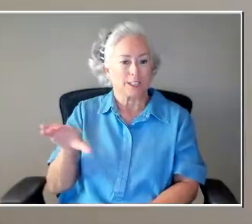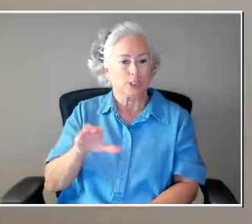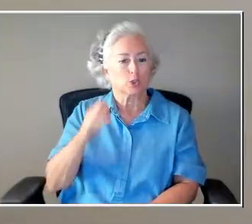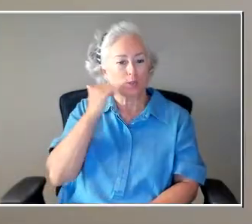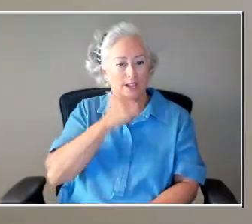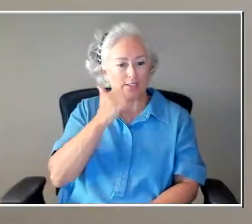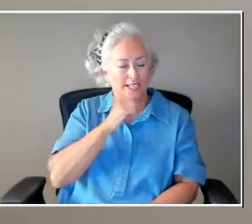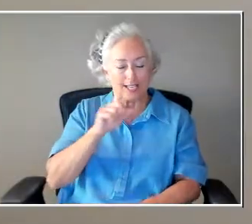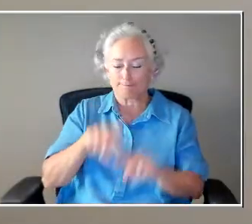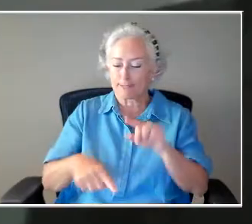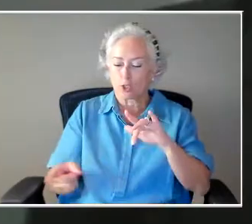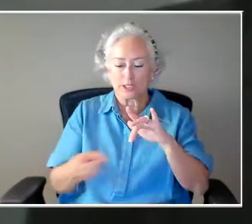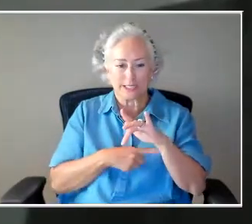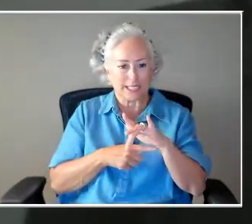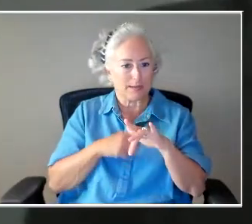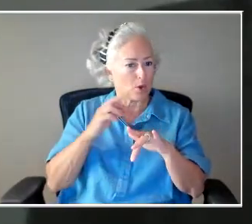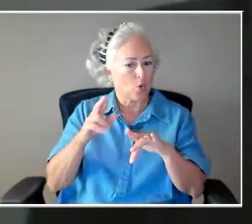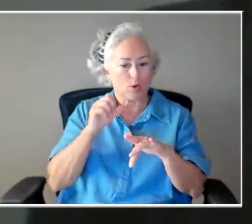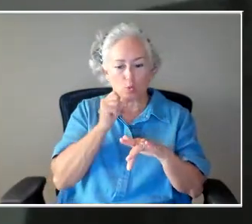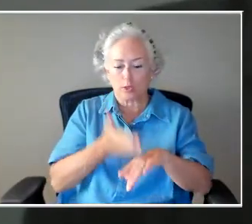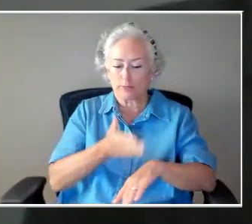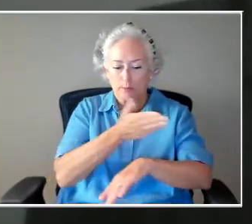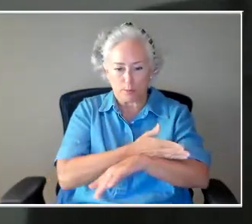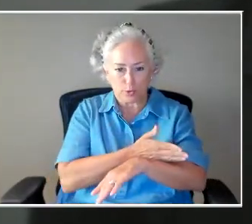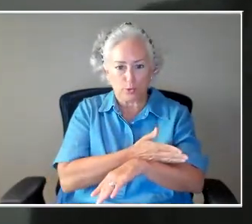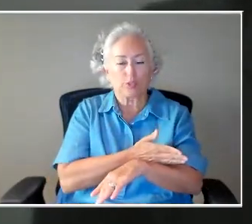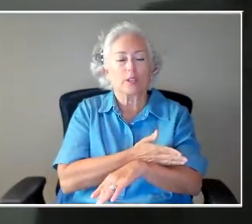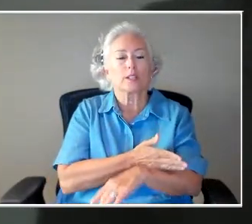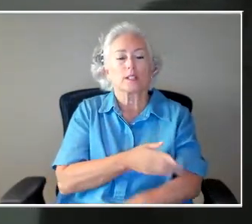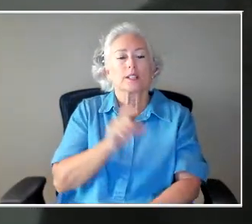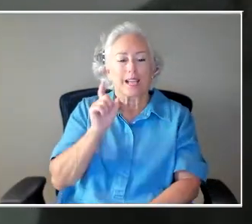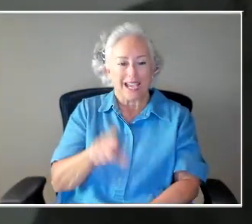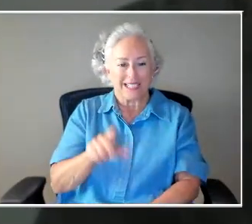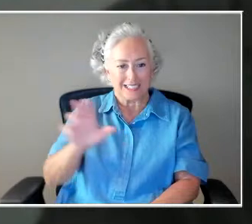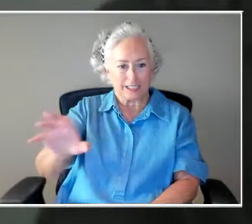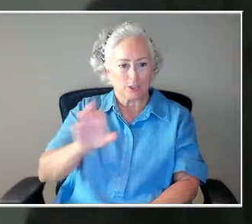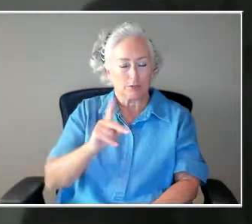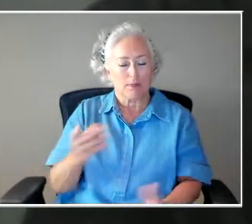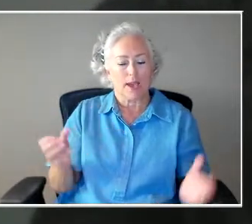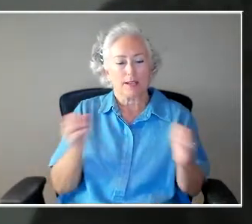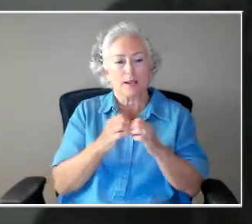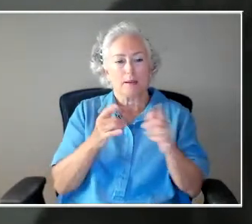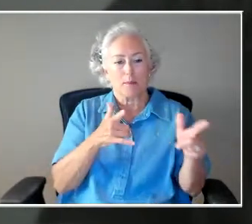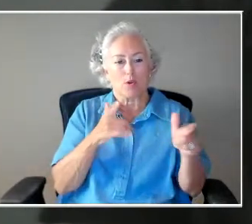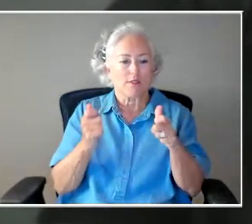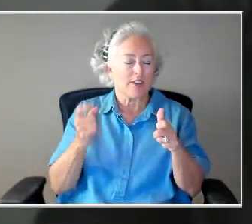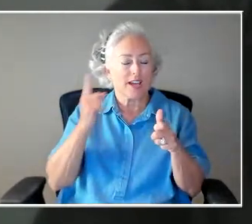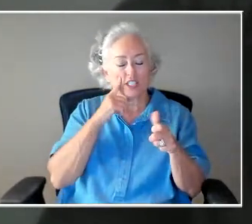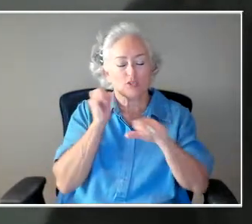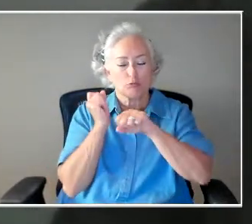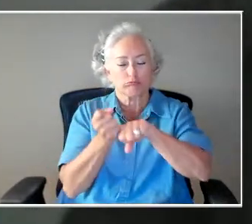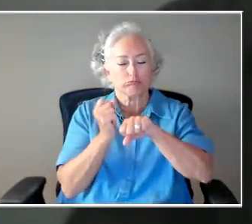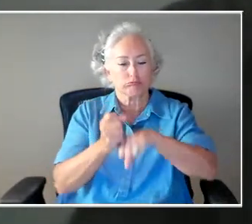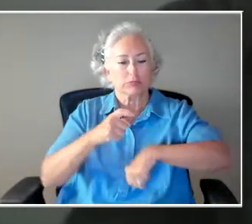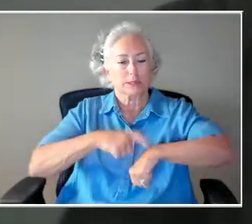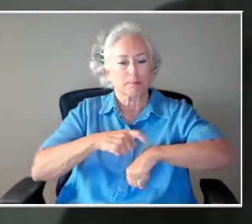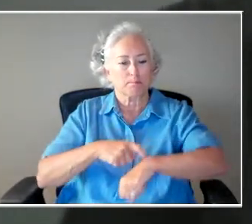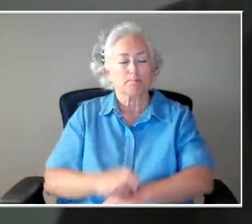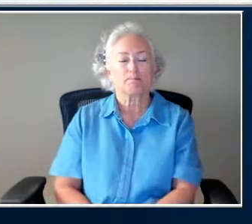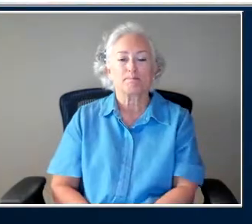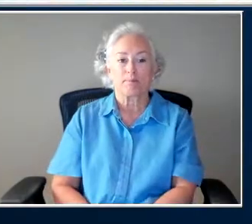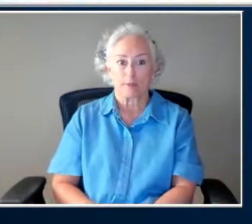it wouldn't go as fast, and I needed to get back faster for baseball season. So you were